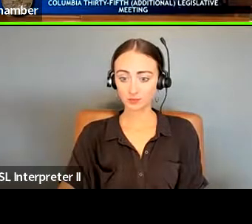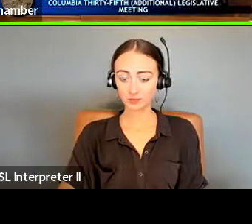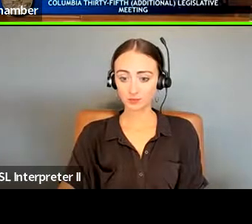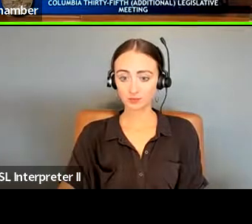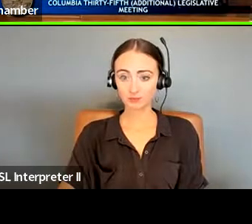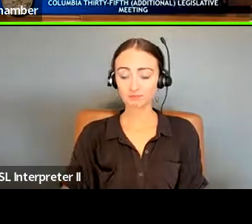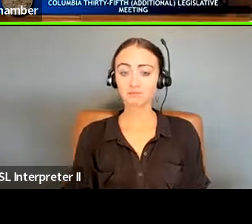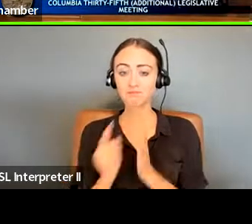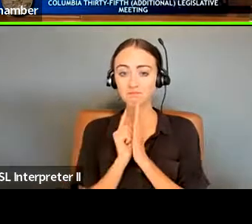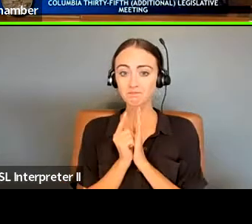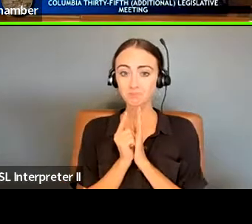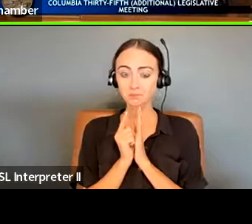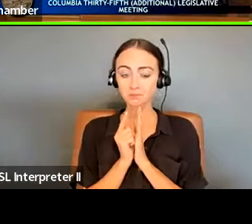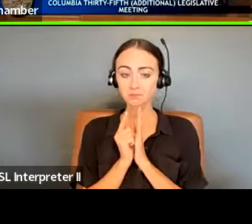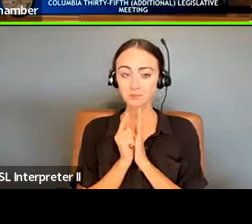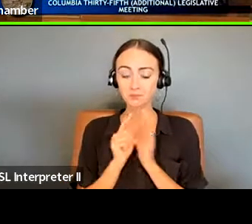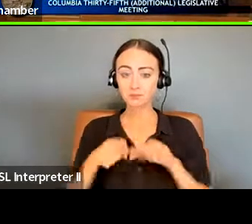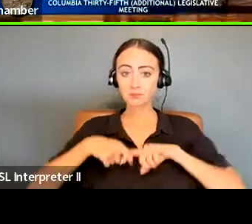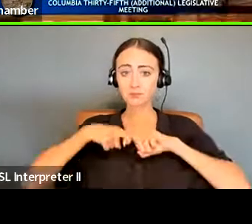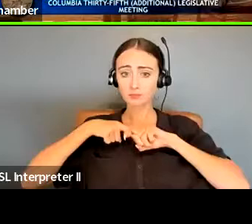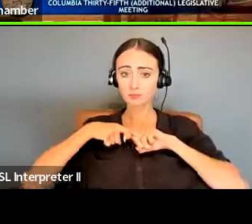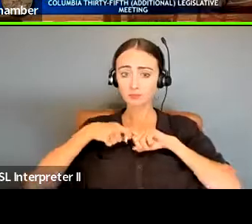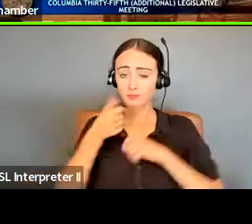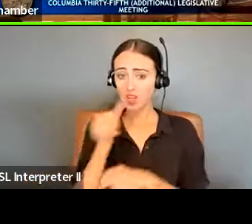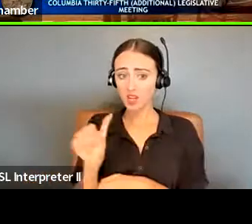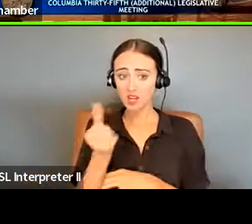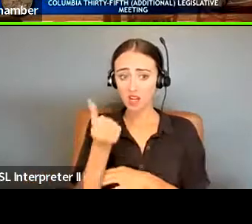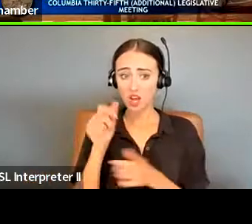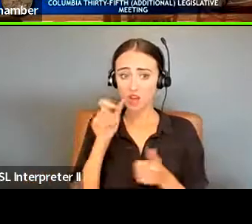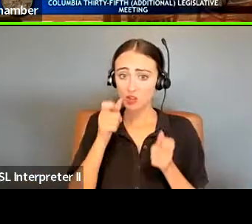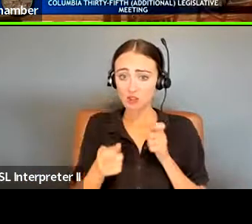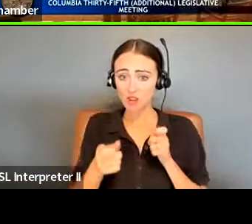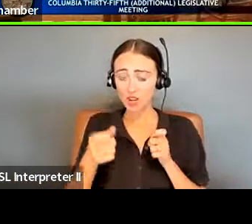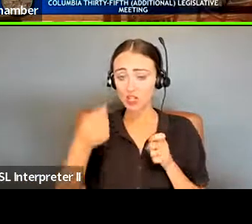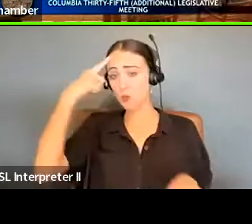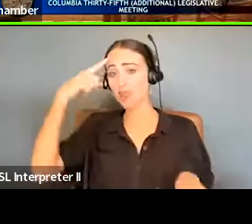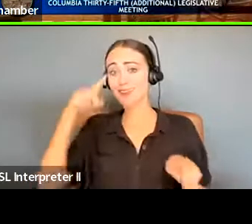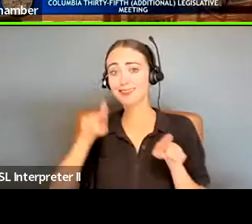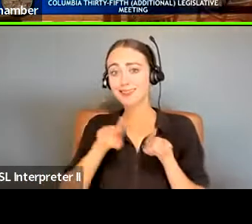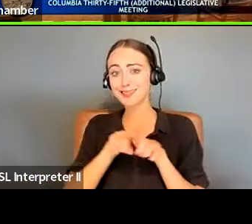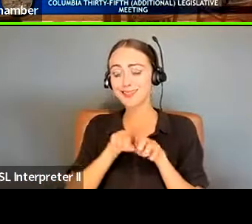Pause for a moment. Any other changes to the consent agenda?